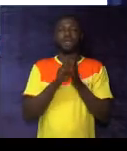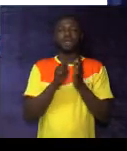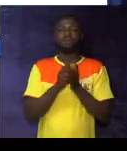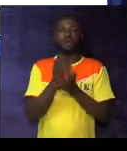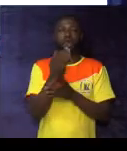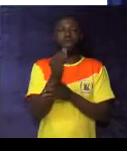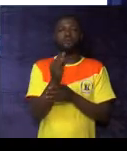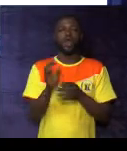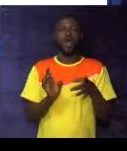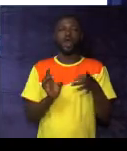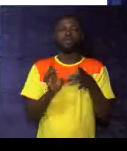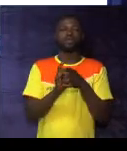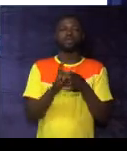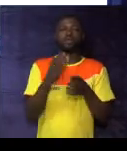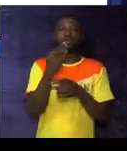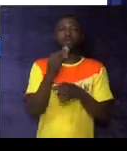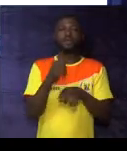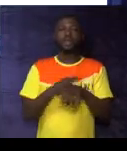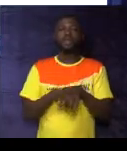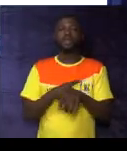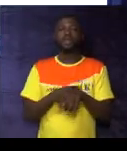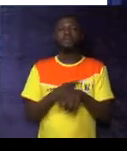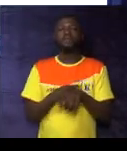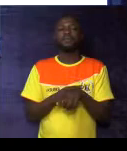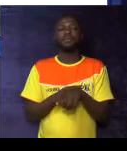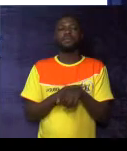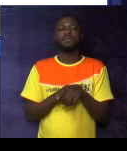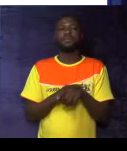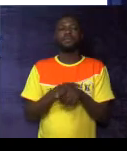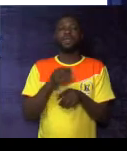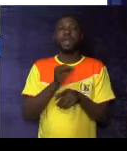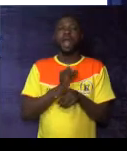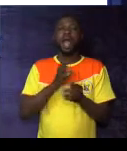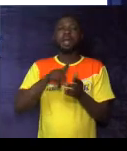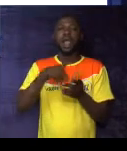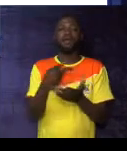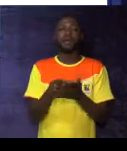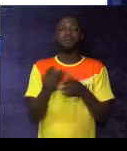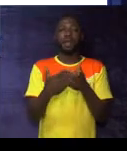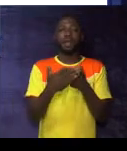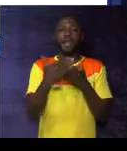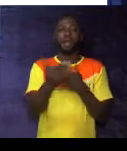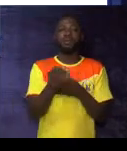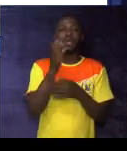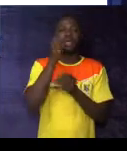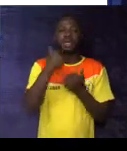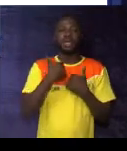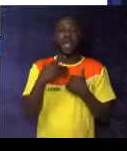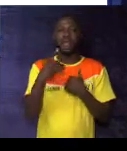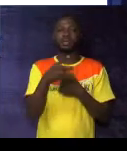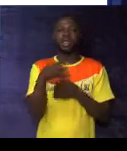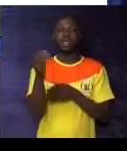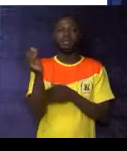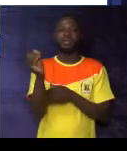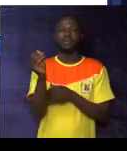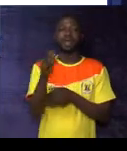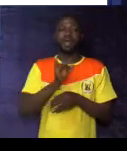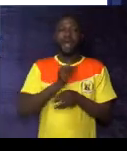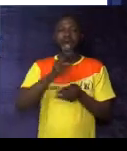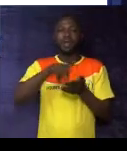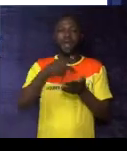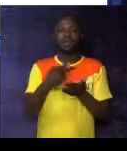Let's have examples of conjunctions of time. I arrived after he had